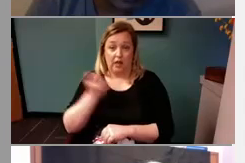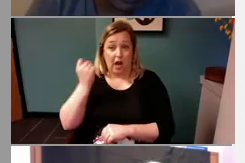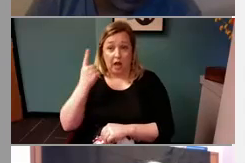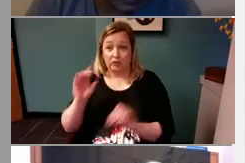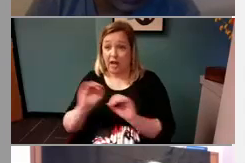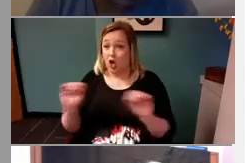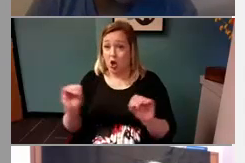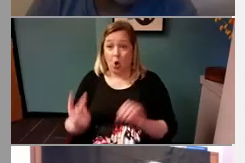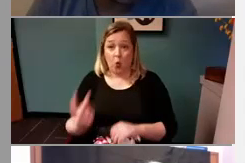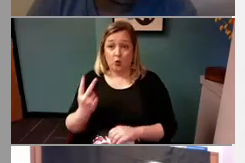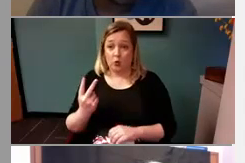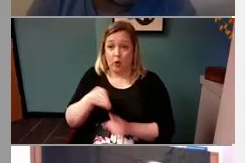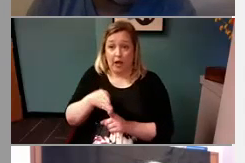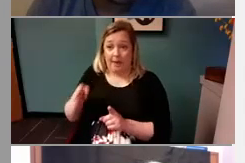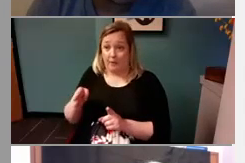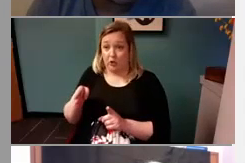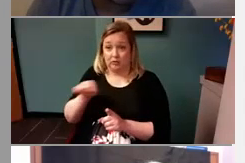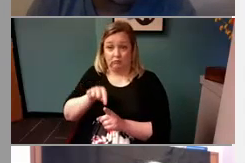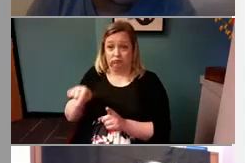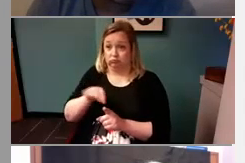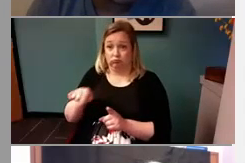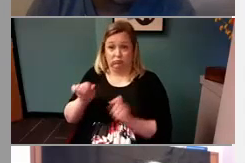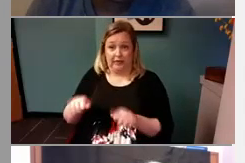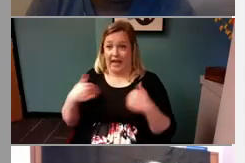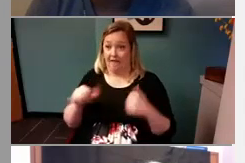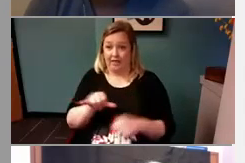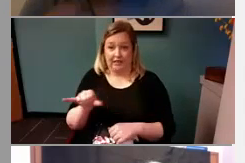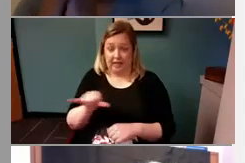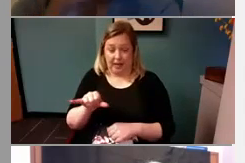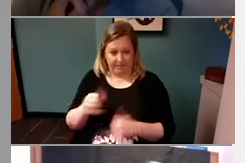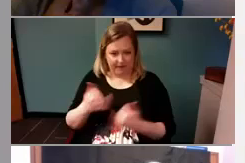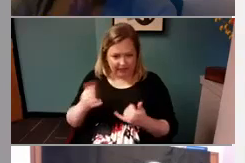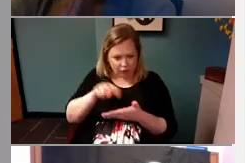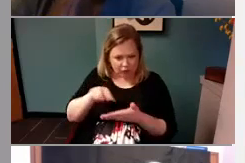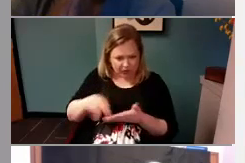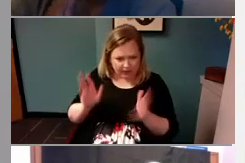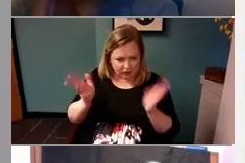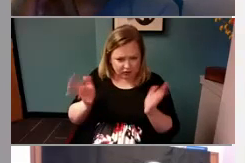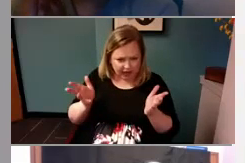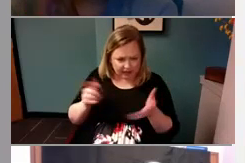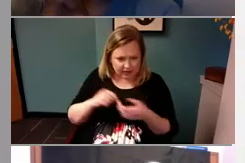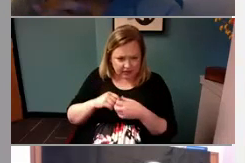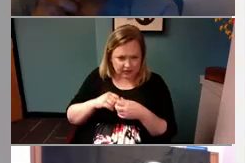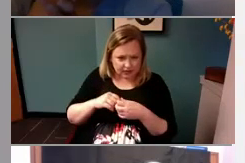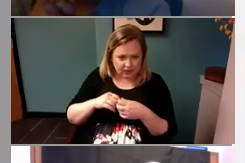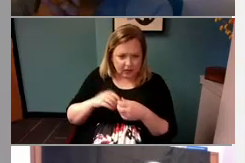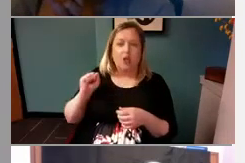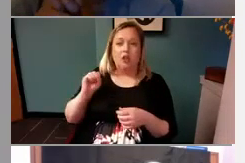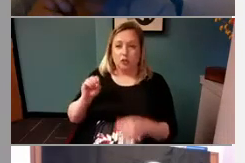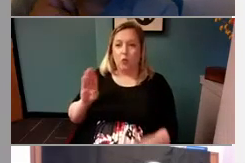no way, since the map is on a surface, a non-planar graph can't lie on a surface such as a map. So, Brian